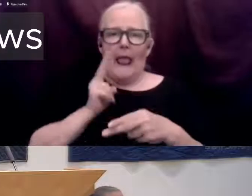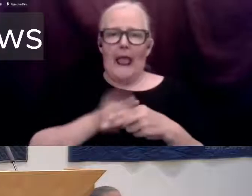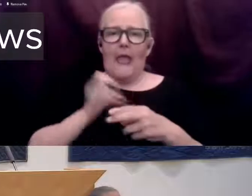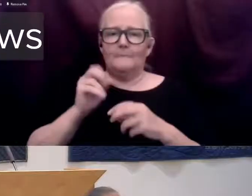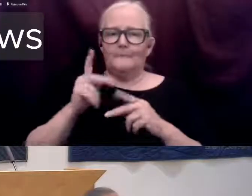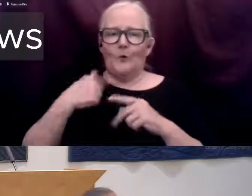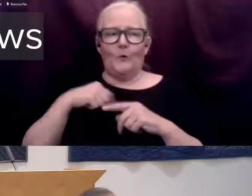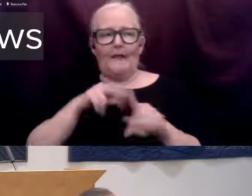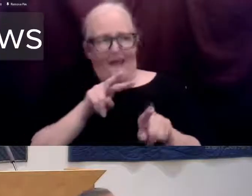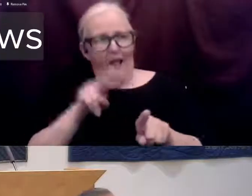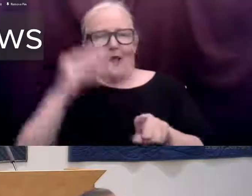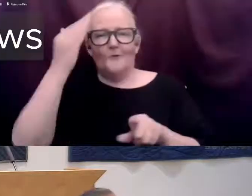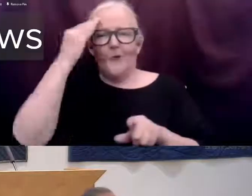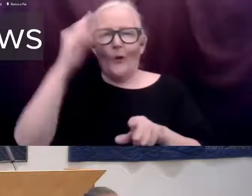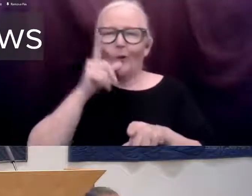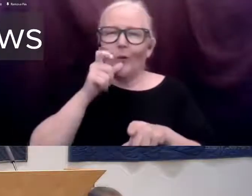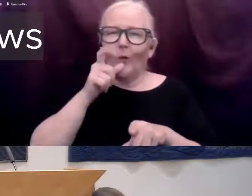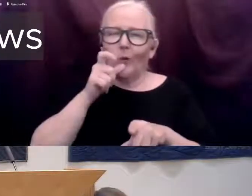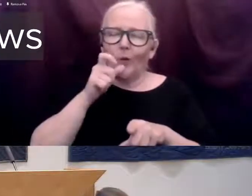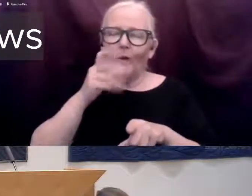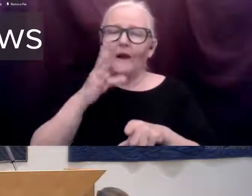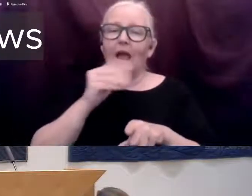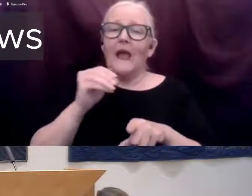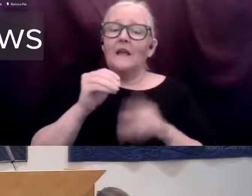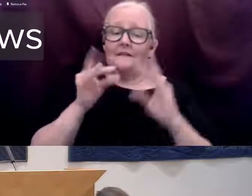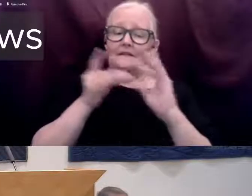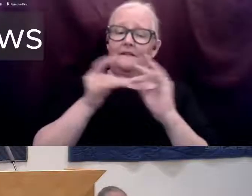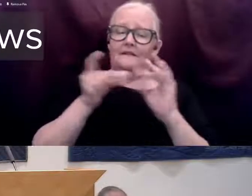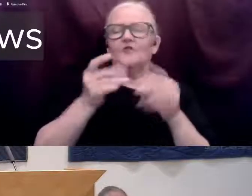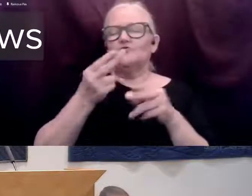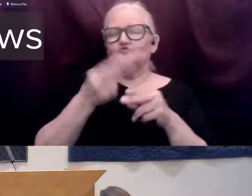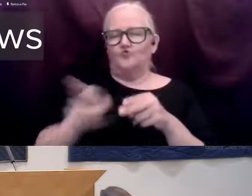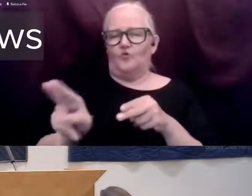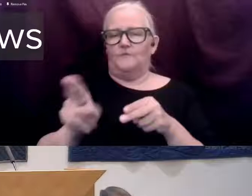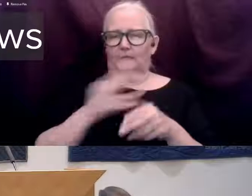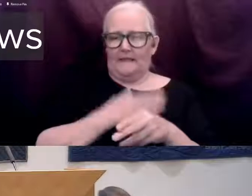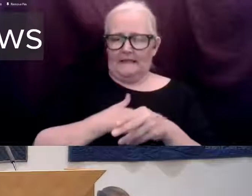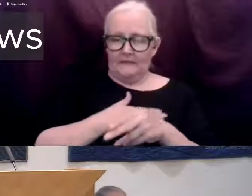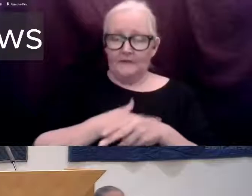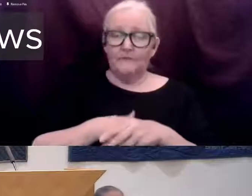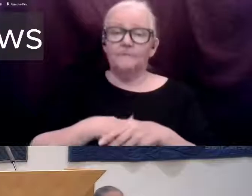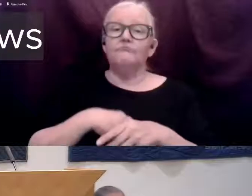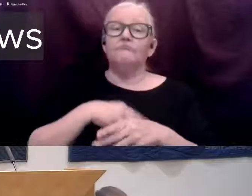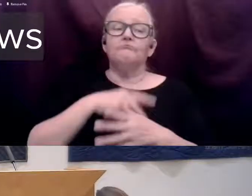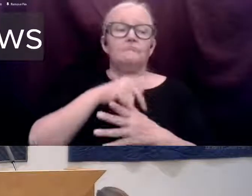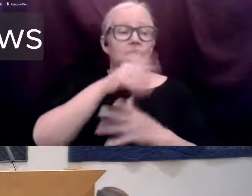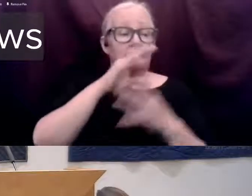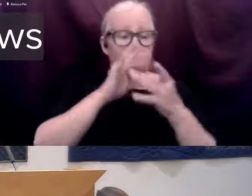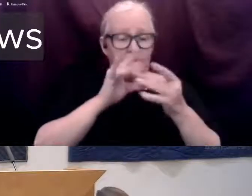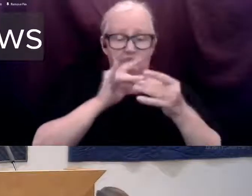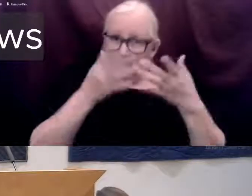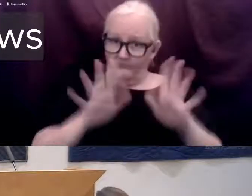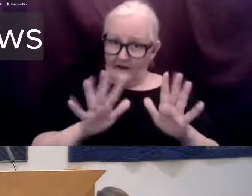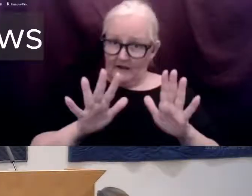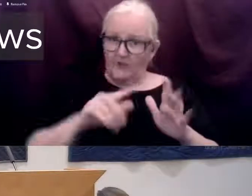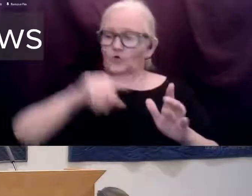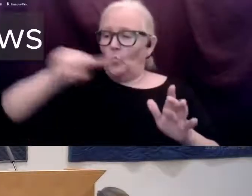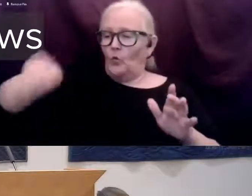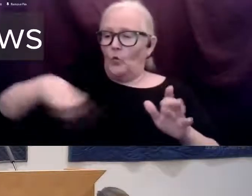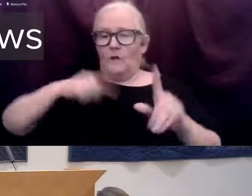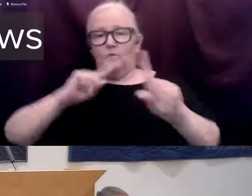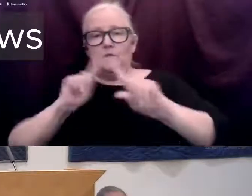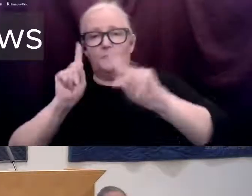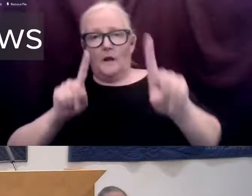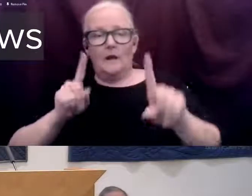your sharing brief. After each person shares, please join me in saying, "In every joy and sorrow, we